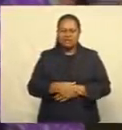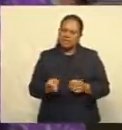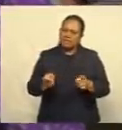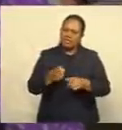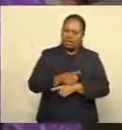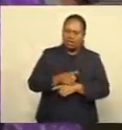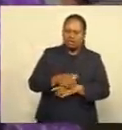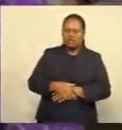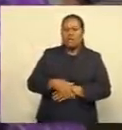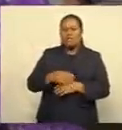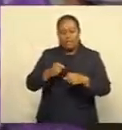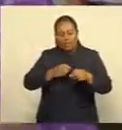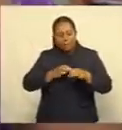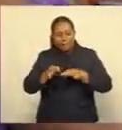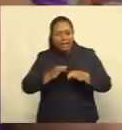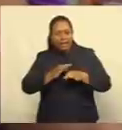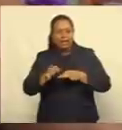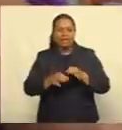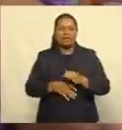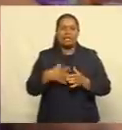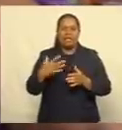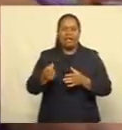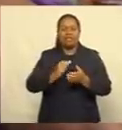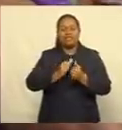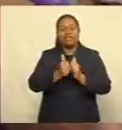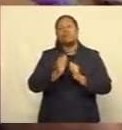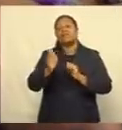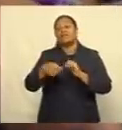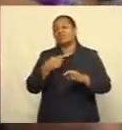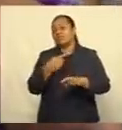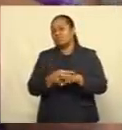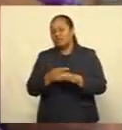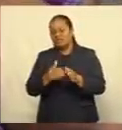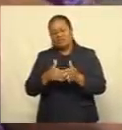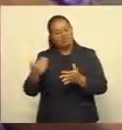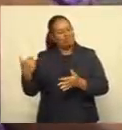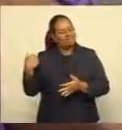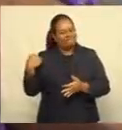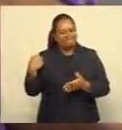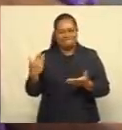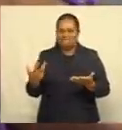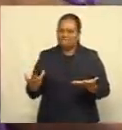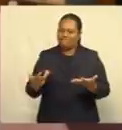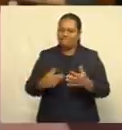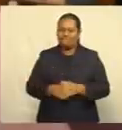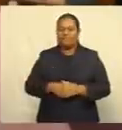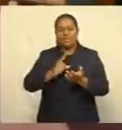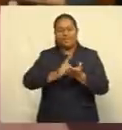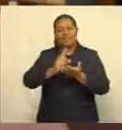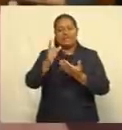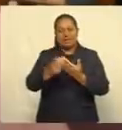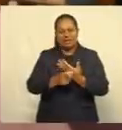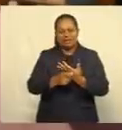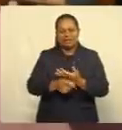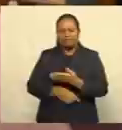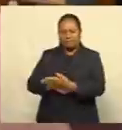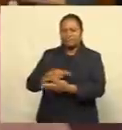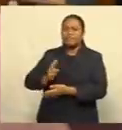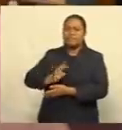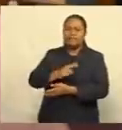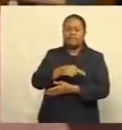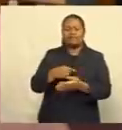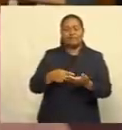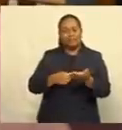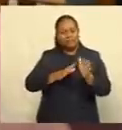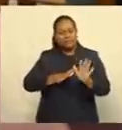for next week, then we have to reschedule it, and that will have an impact on the calendar. Reo and Tailevu don't have a home